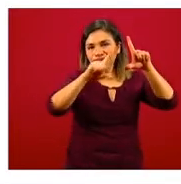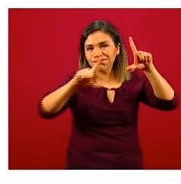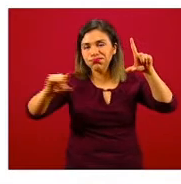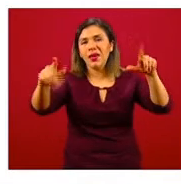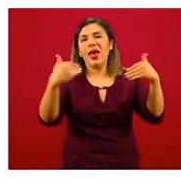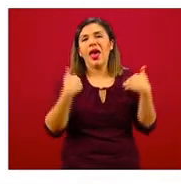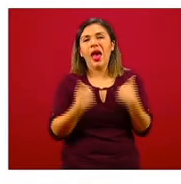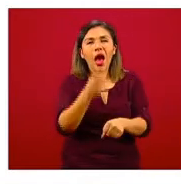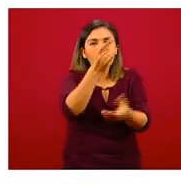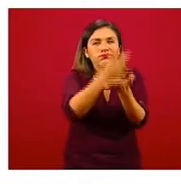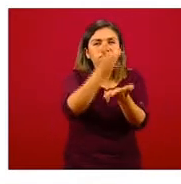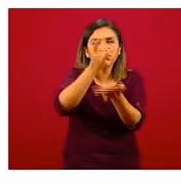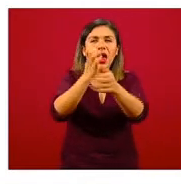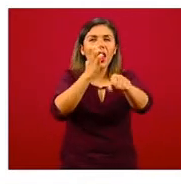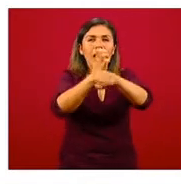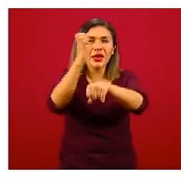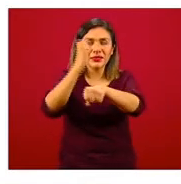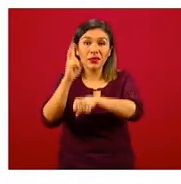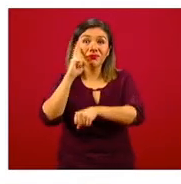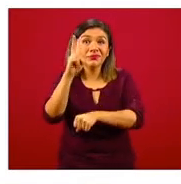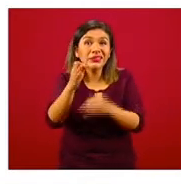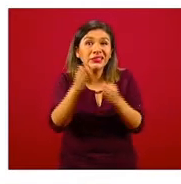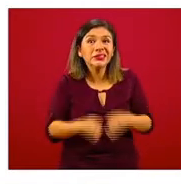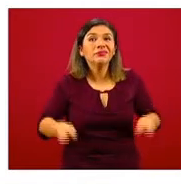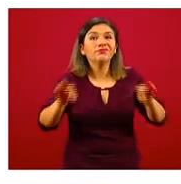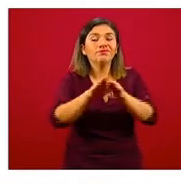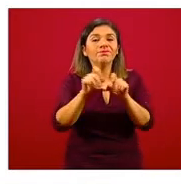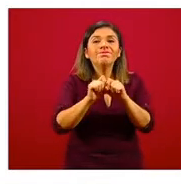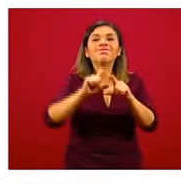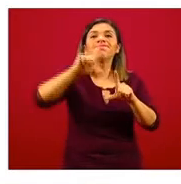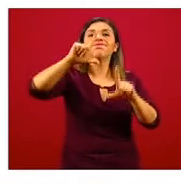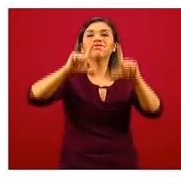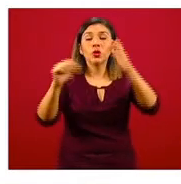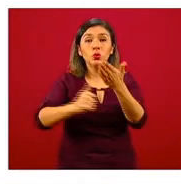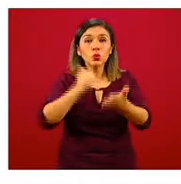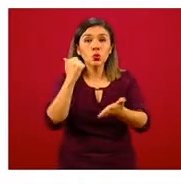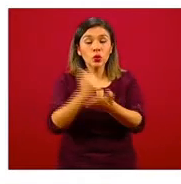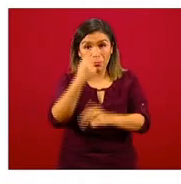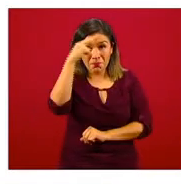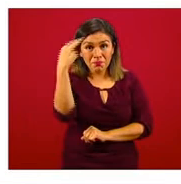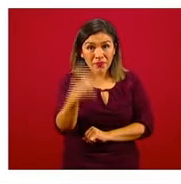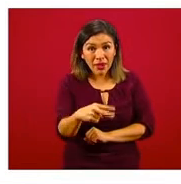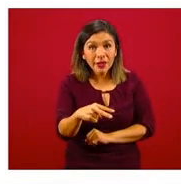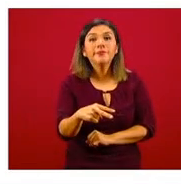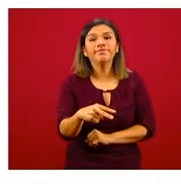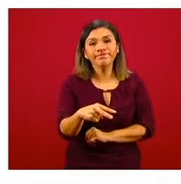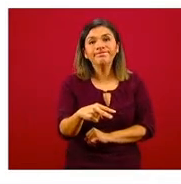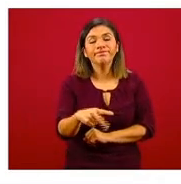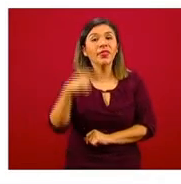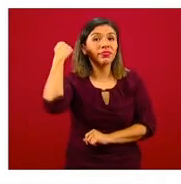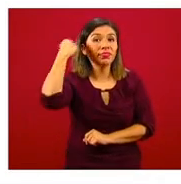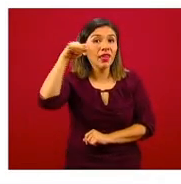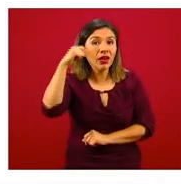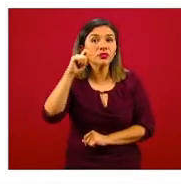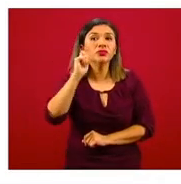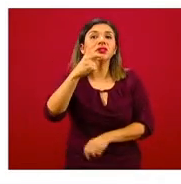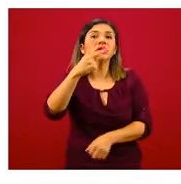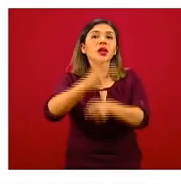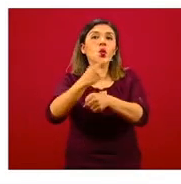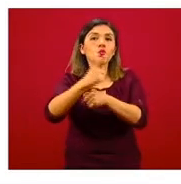the descending order of the states. We see an important growth for Mexico